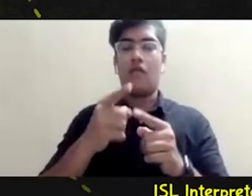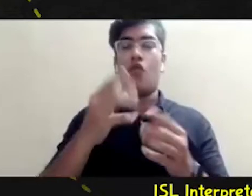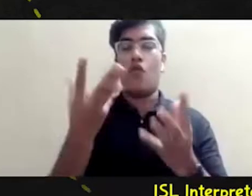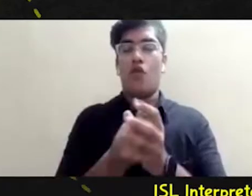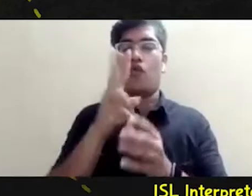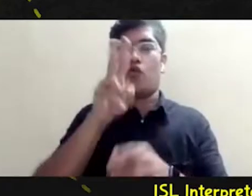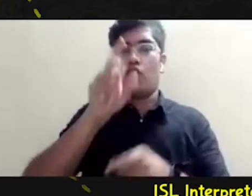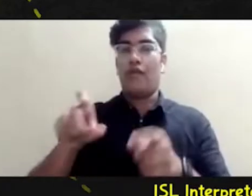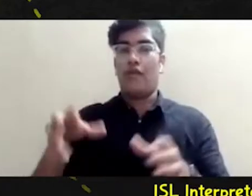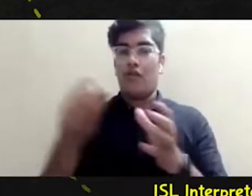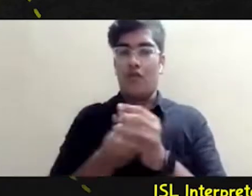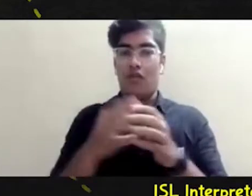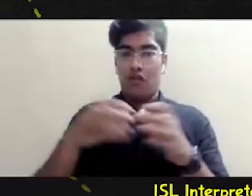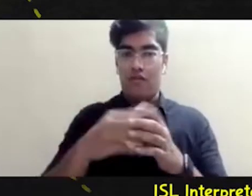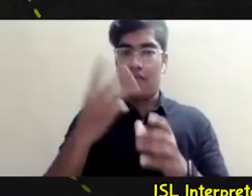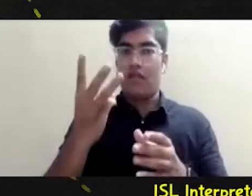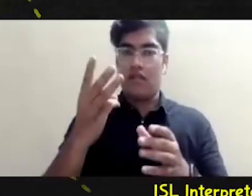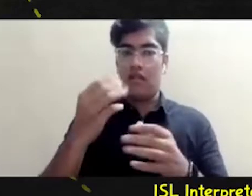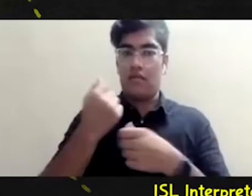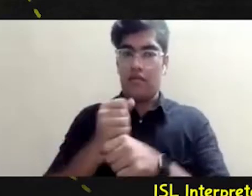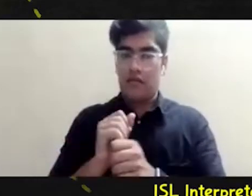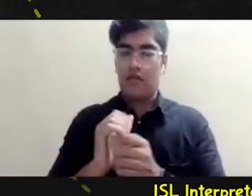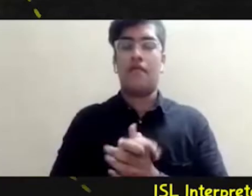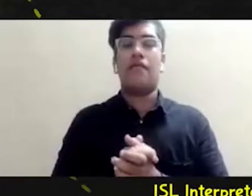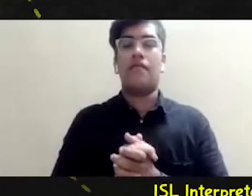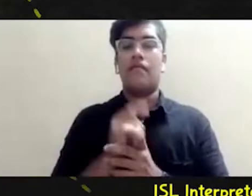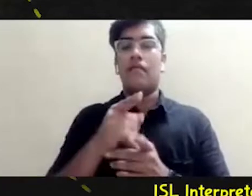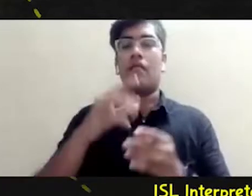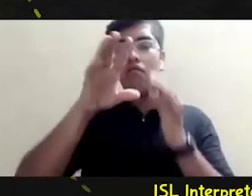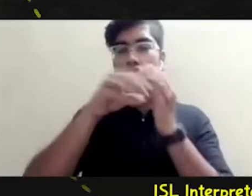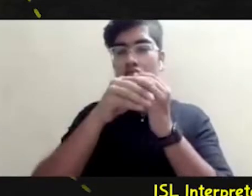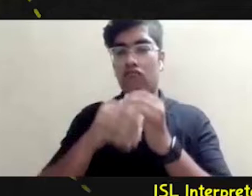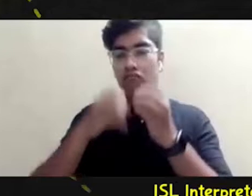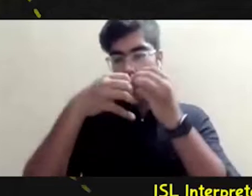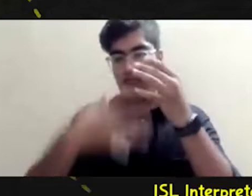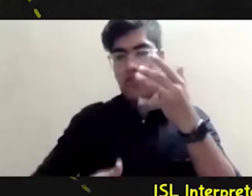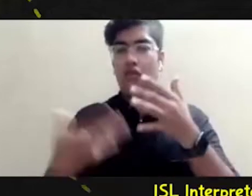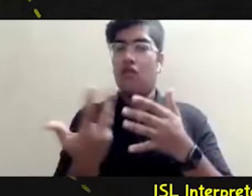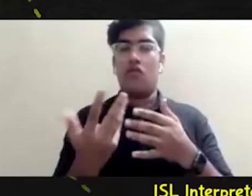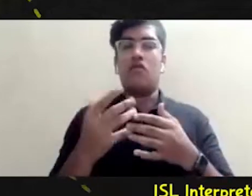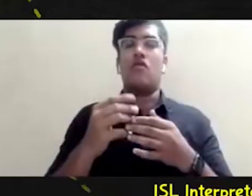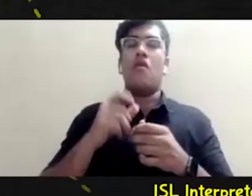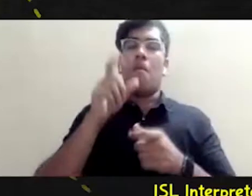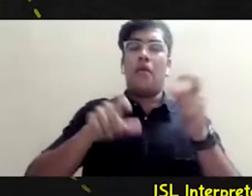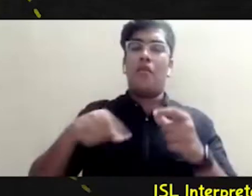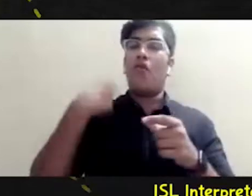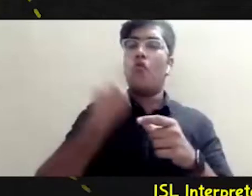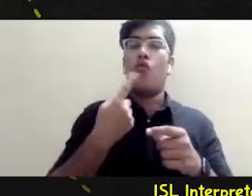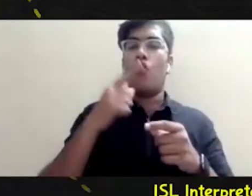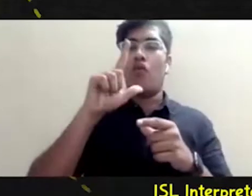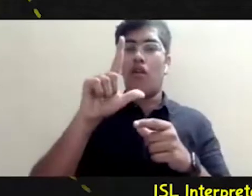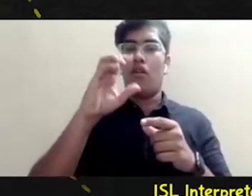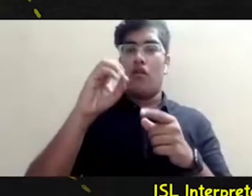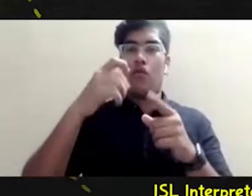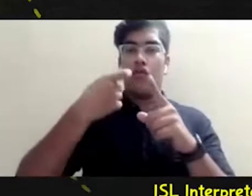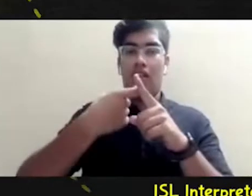we did was we started cataloging all the politicians who were candidates for the Lok Sabha election who had supported LGBTQ